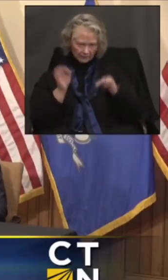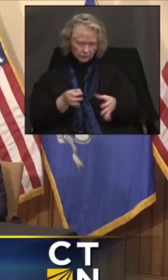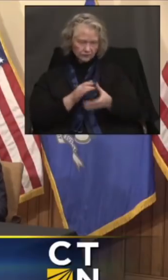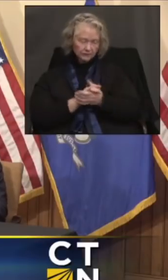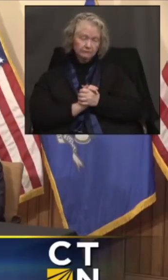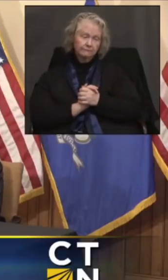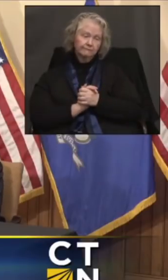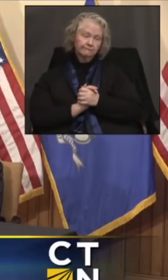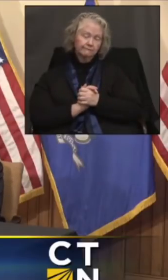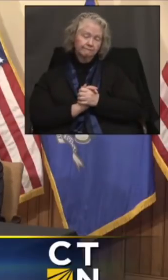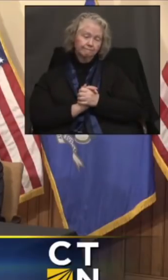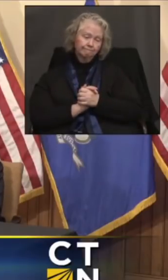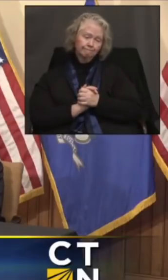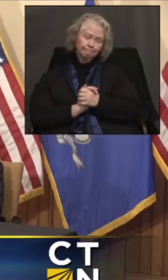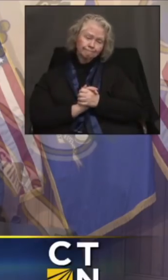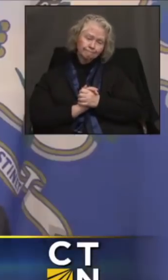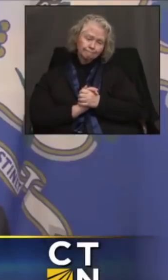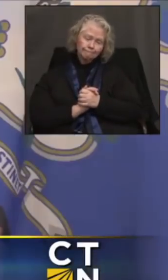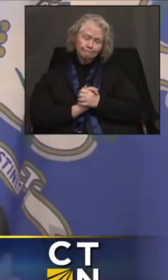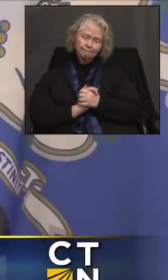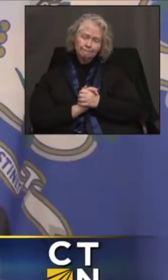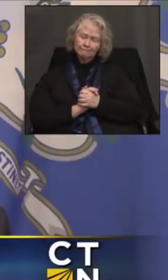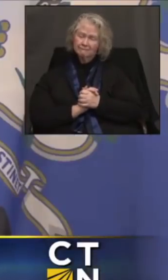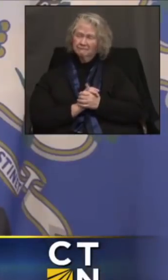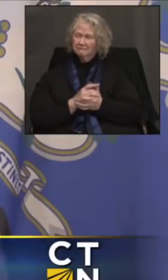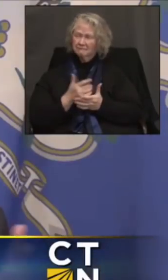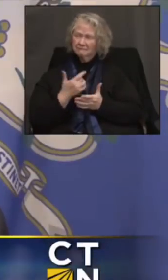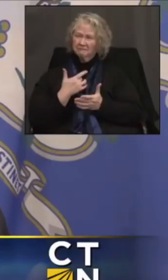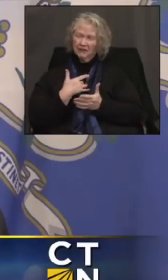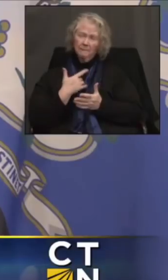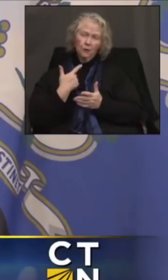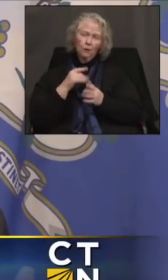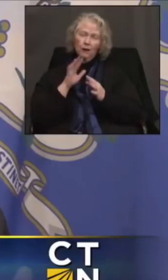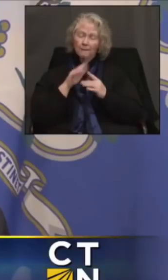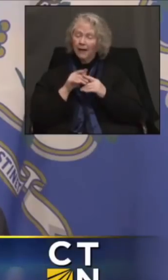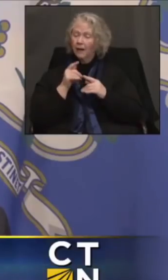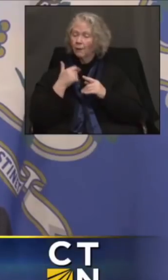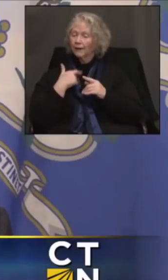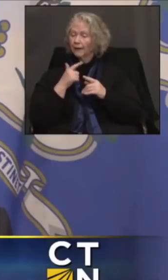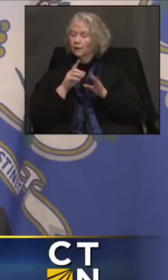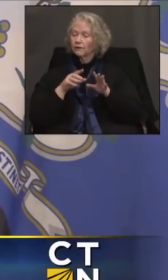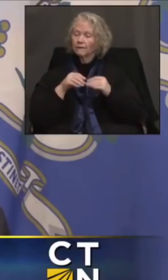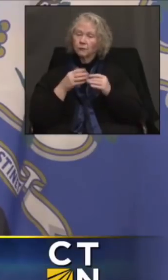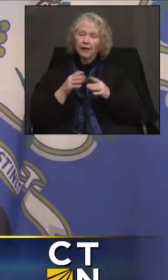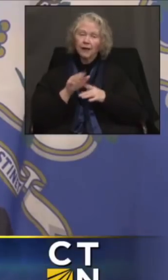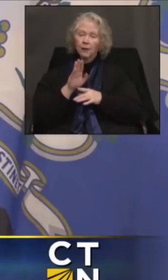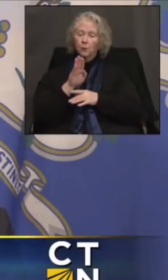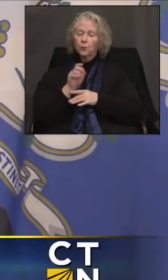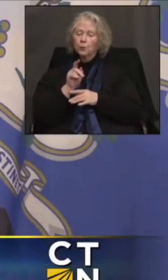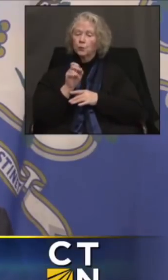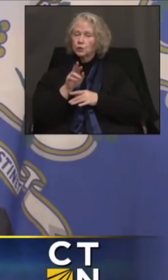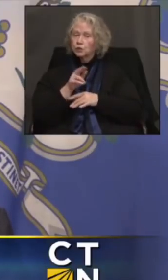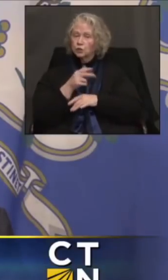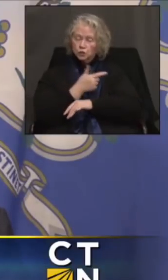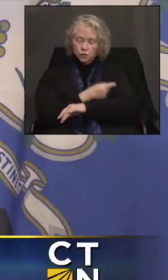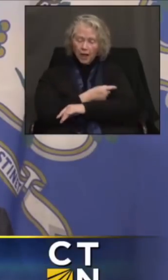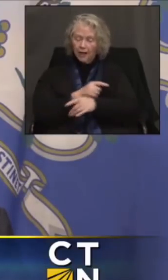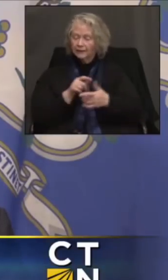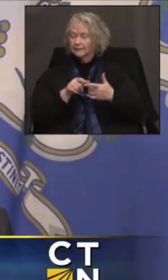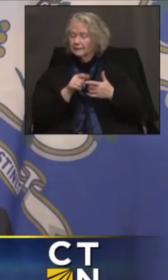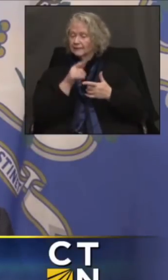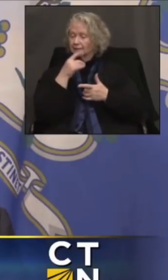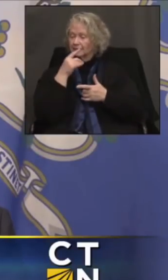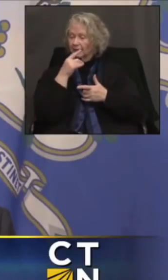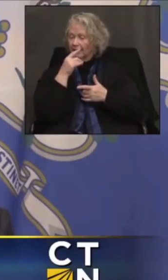Well, Paul, my instinct is we're going to be talking about booster shots and perhaps vaccine for kids at an